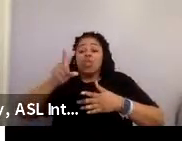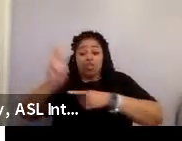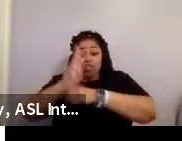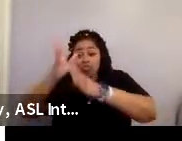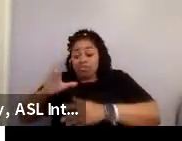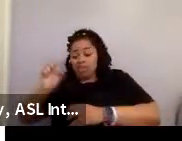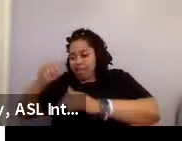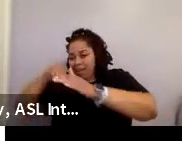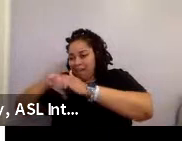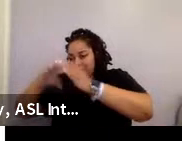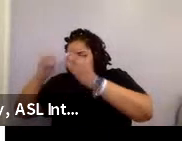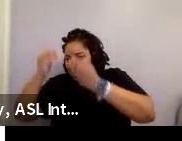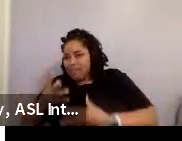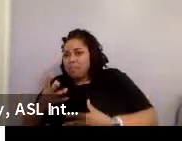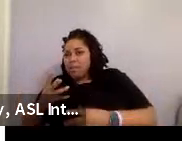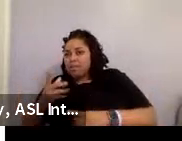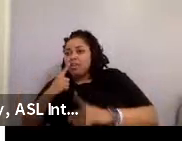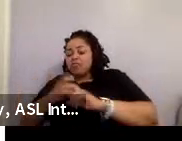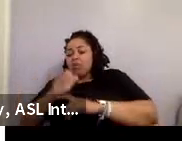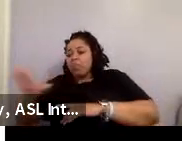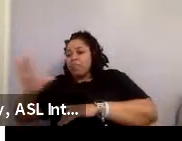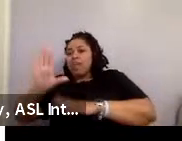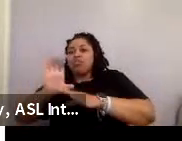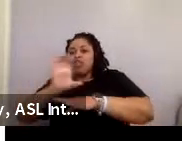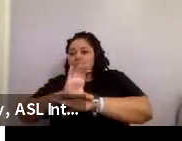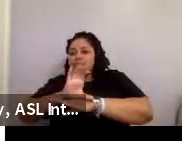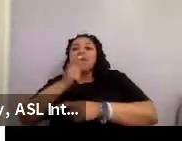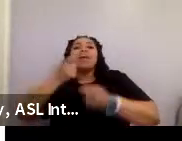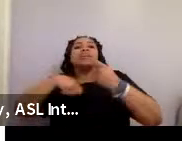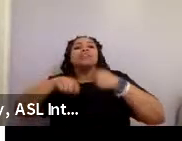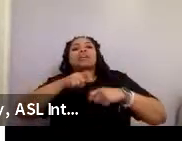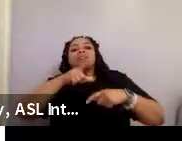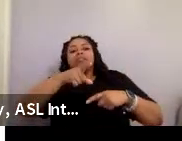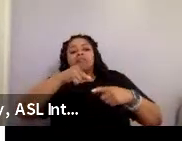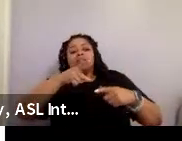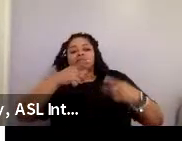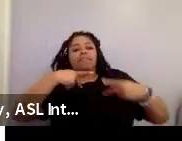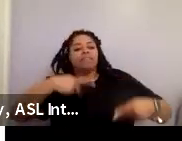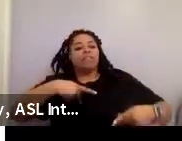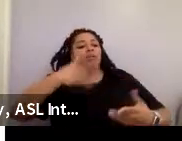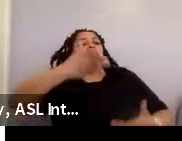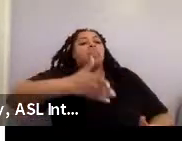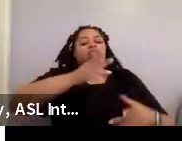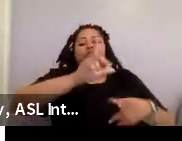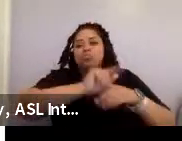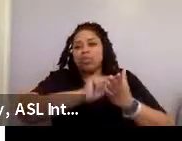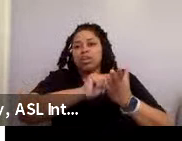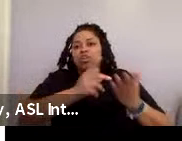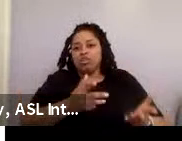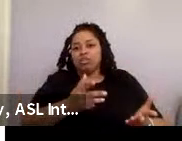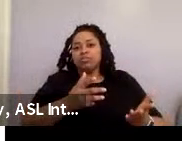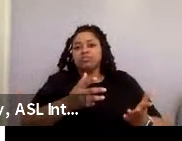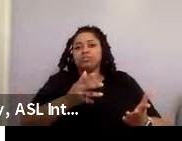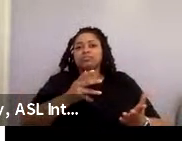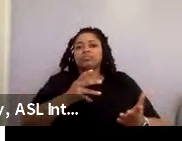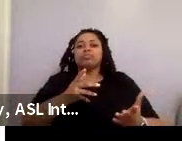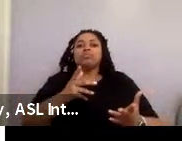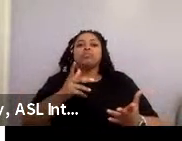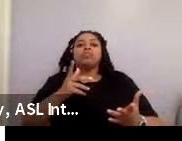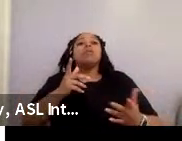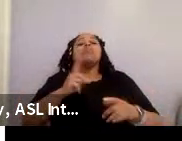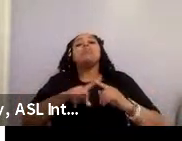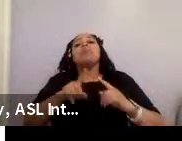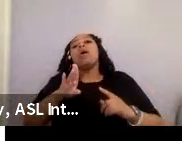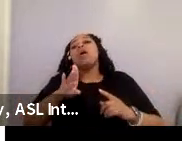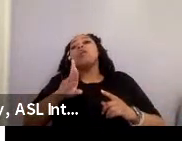access this information from their computer instead of at the physical printer. Bruce will cover more on the